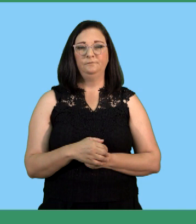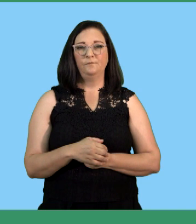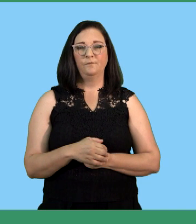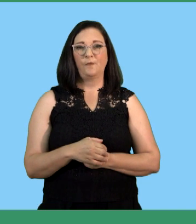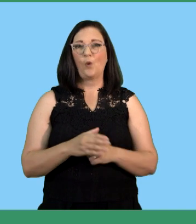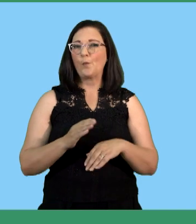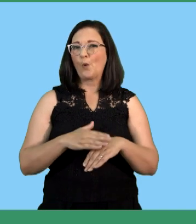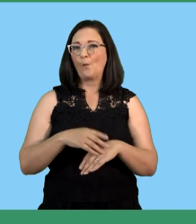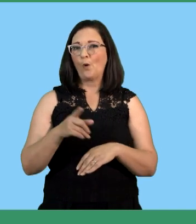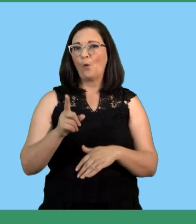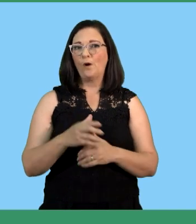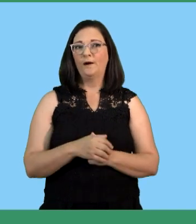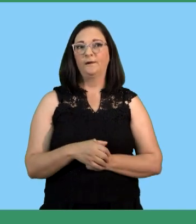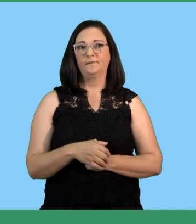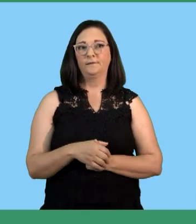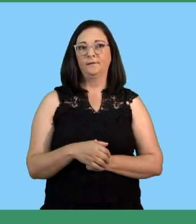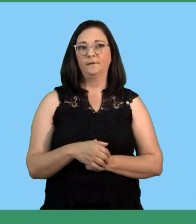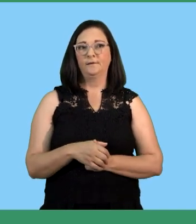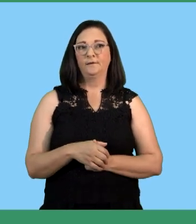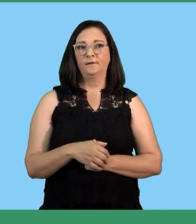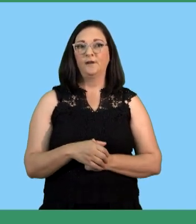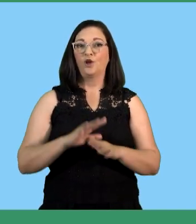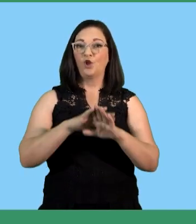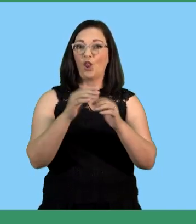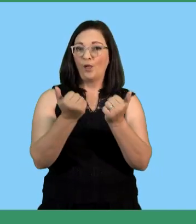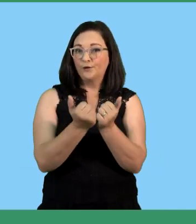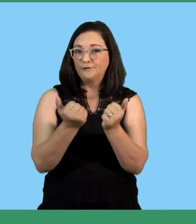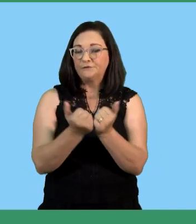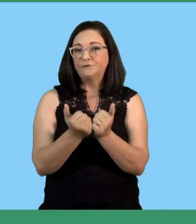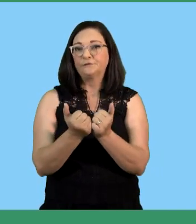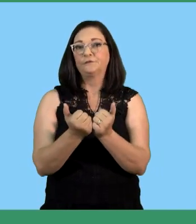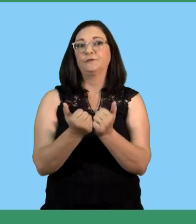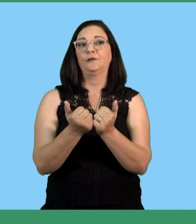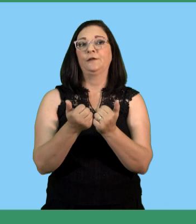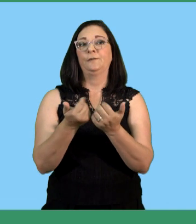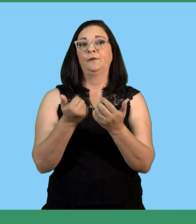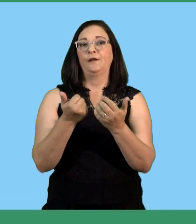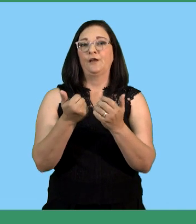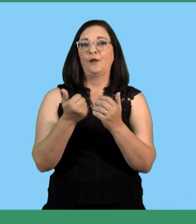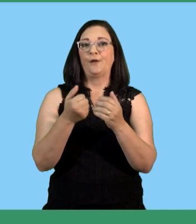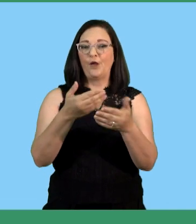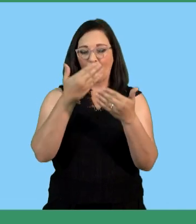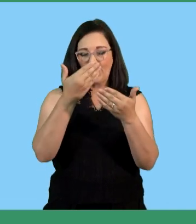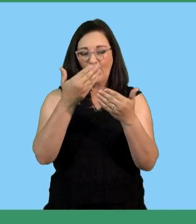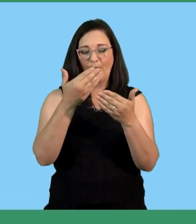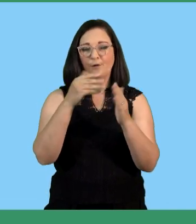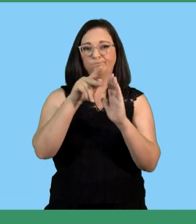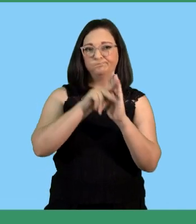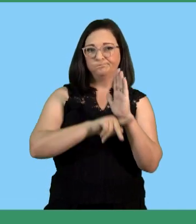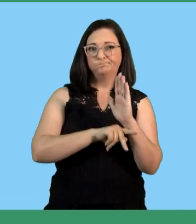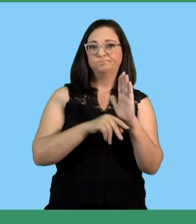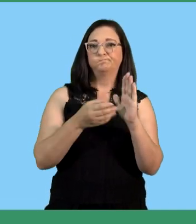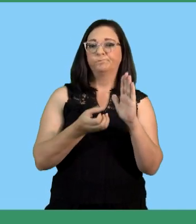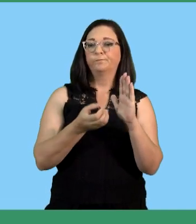initiatives. What else can be done? By providing learnerships and learning programs